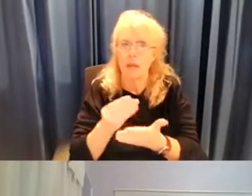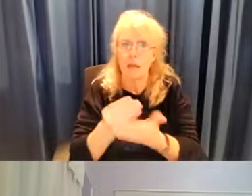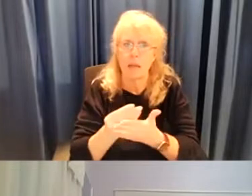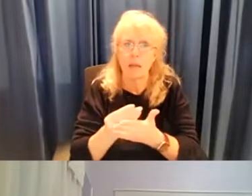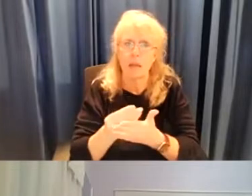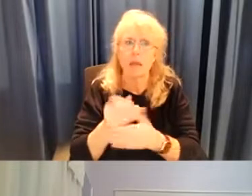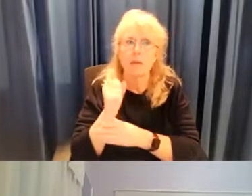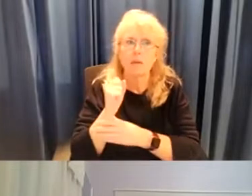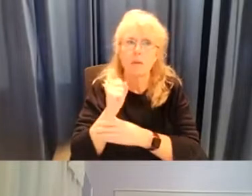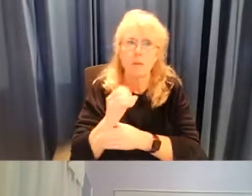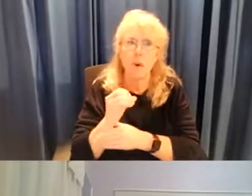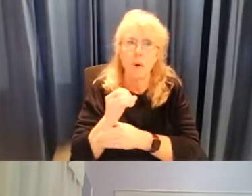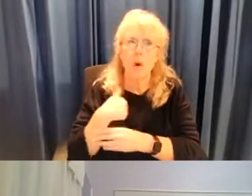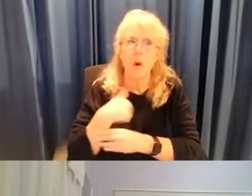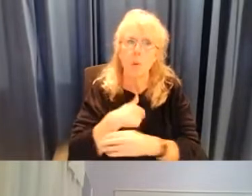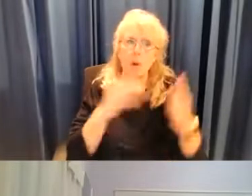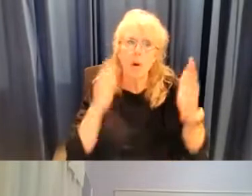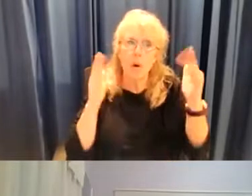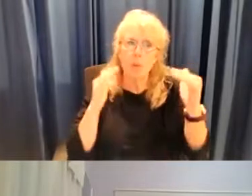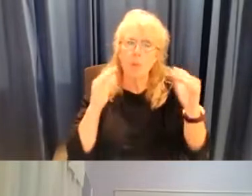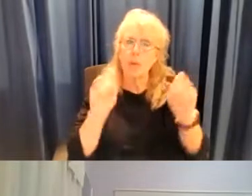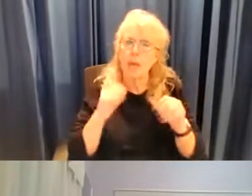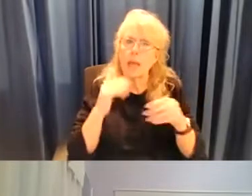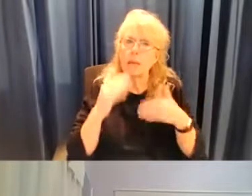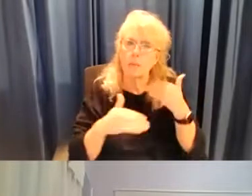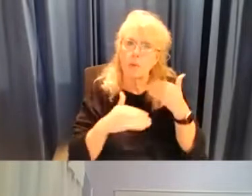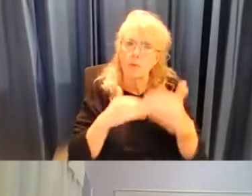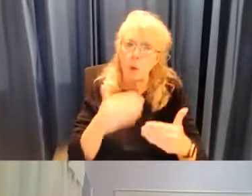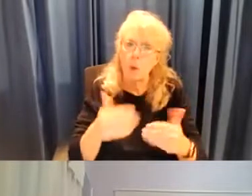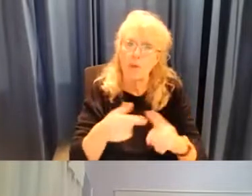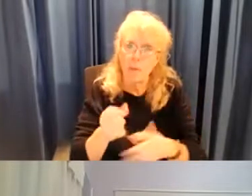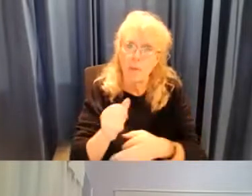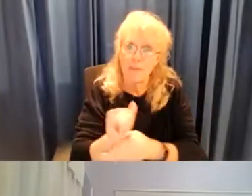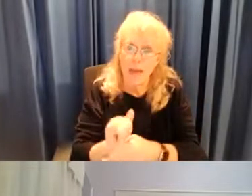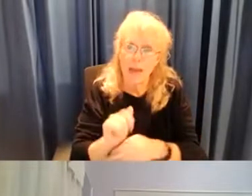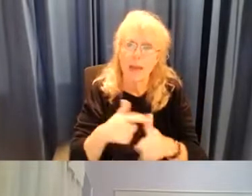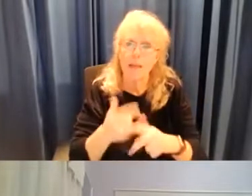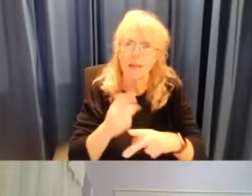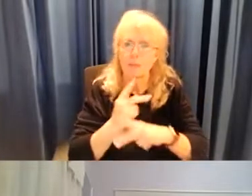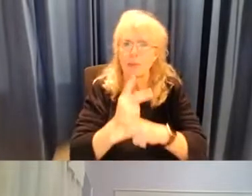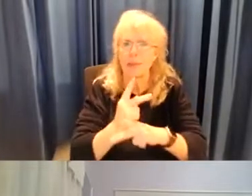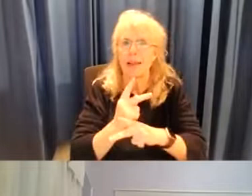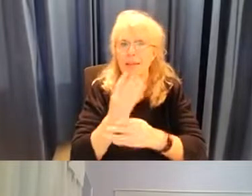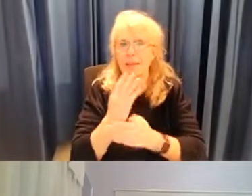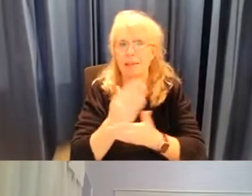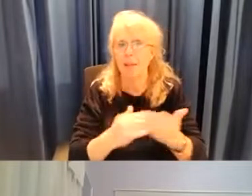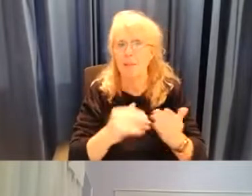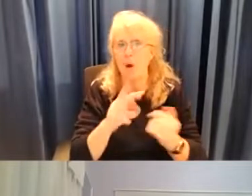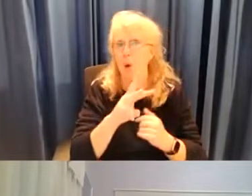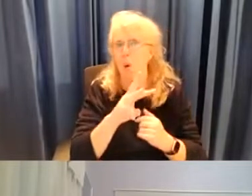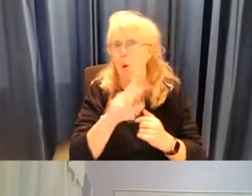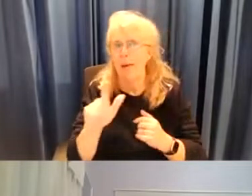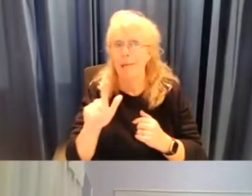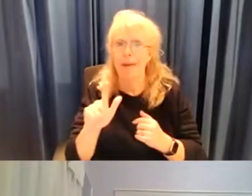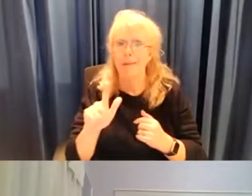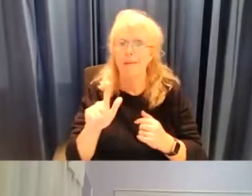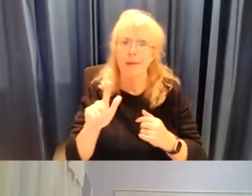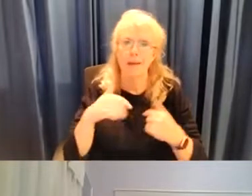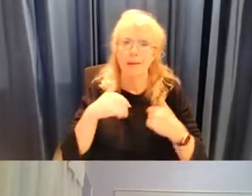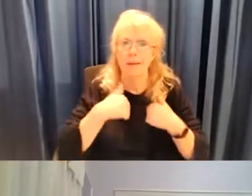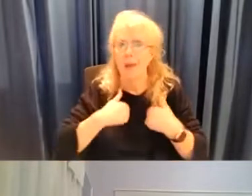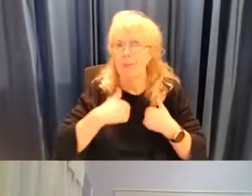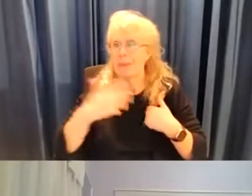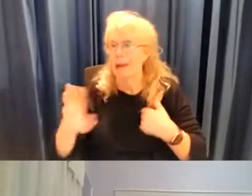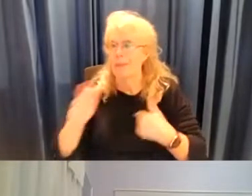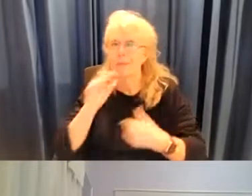So we're hoping that we can move forward from that and protect some wildlife habitat at the same time and follow the state